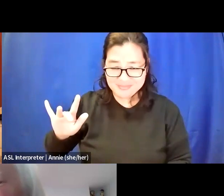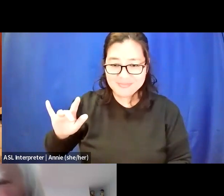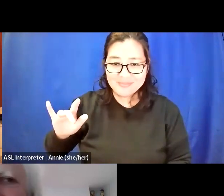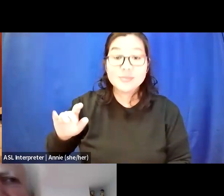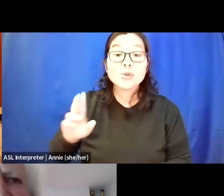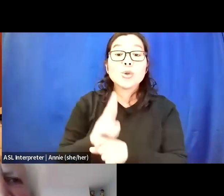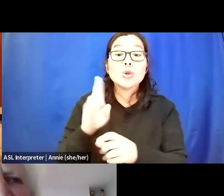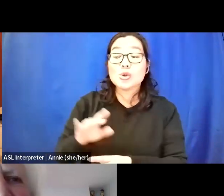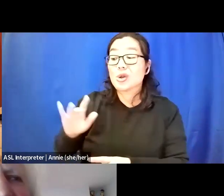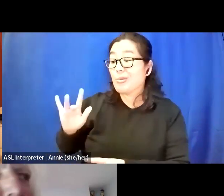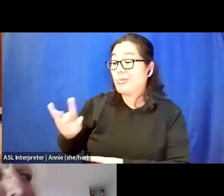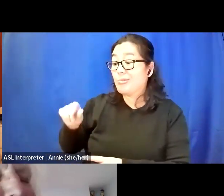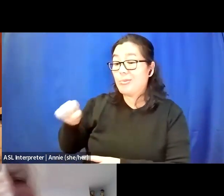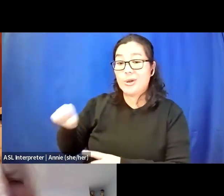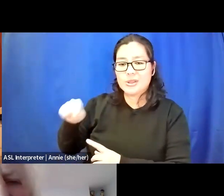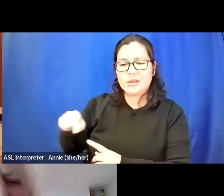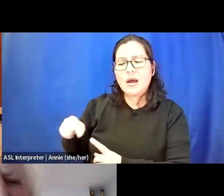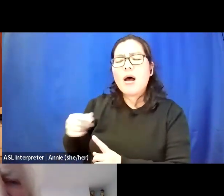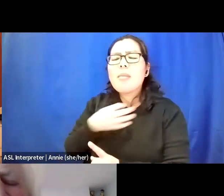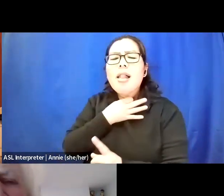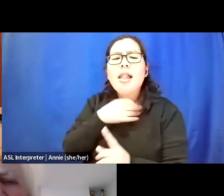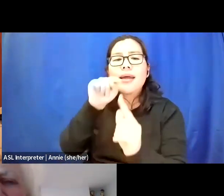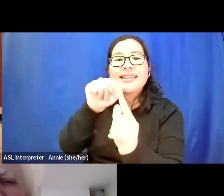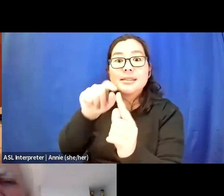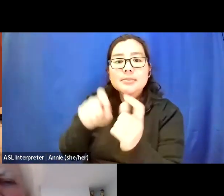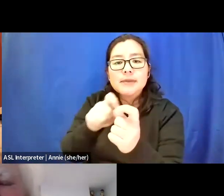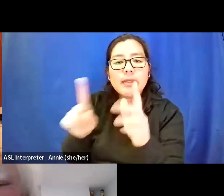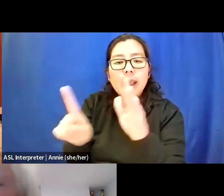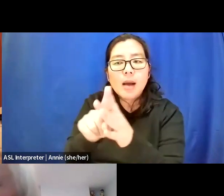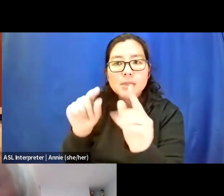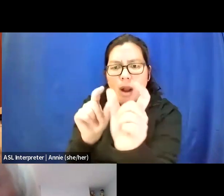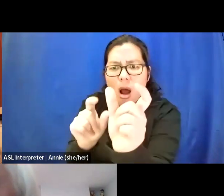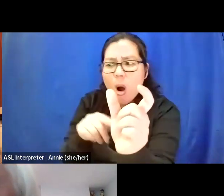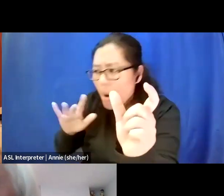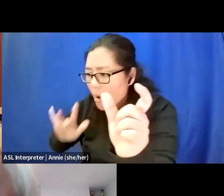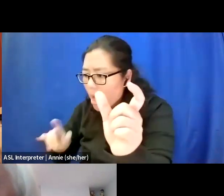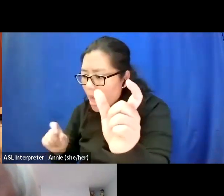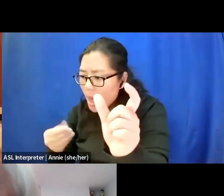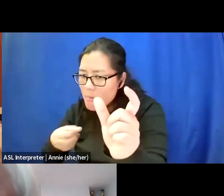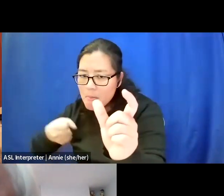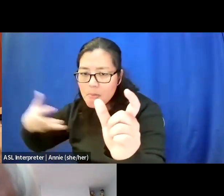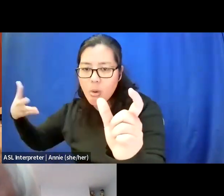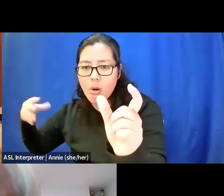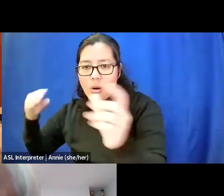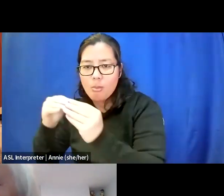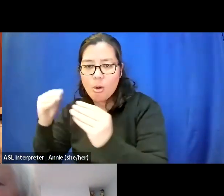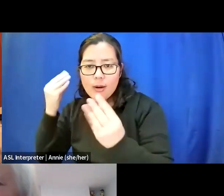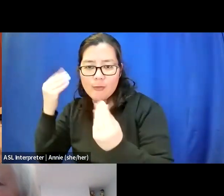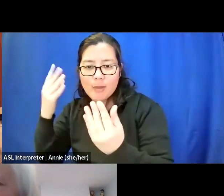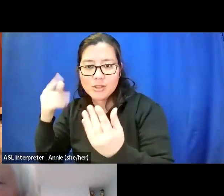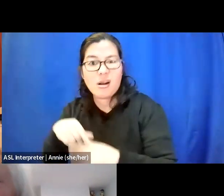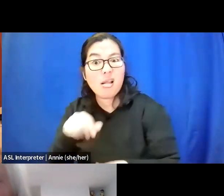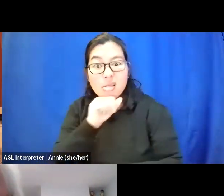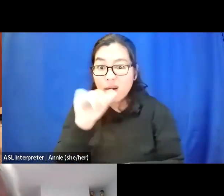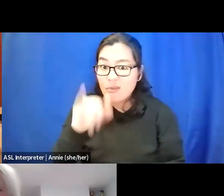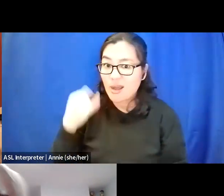could press a button and say, I want to know more about this, and that somehow there would be information supplied. And I sort of love that